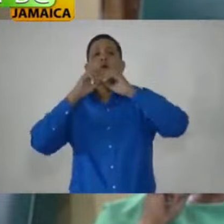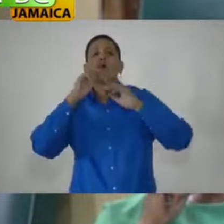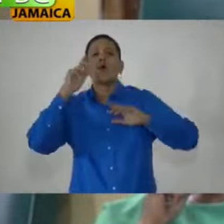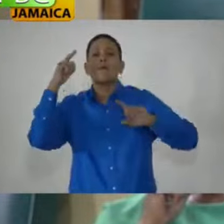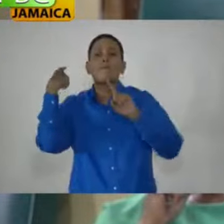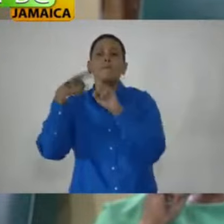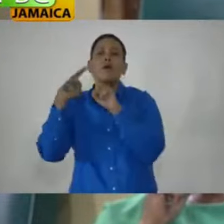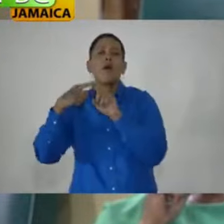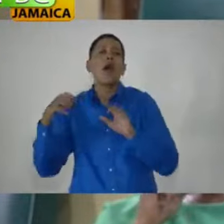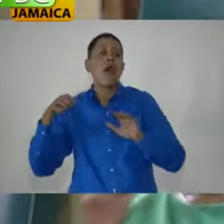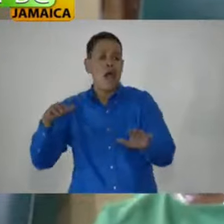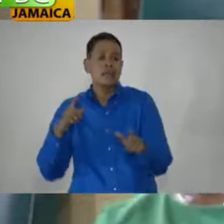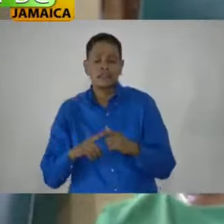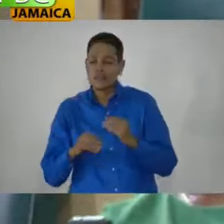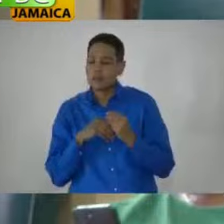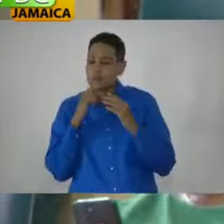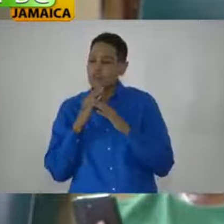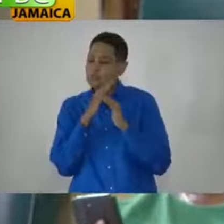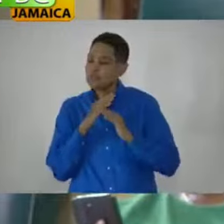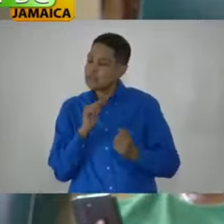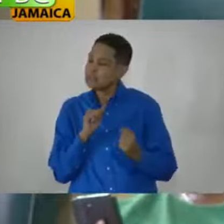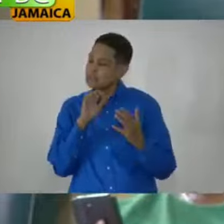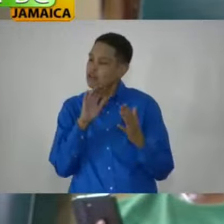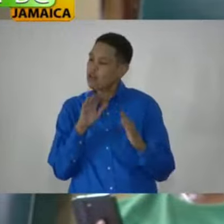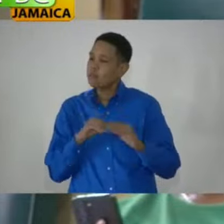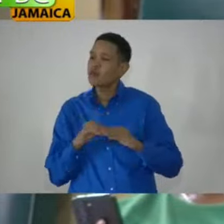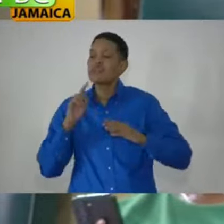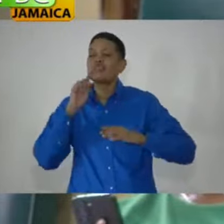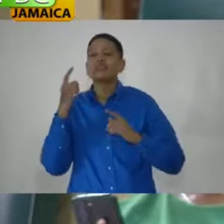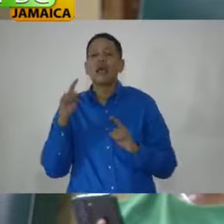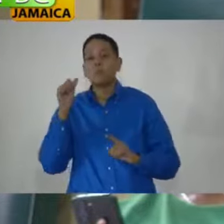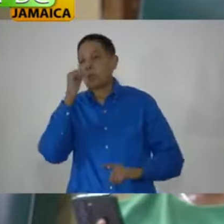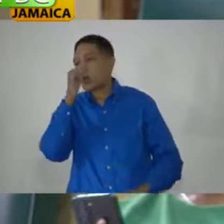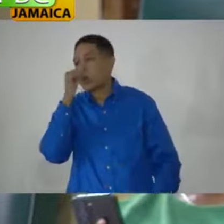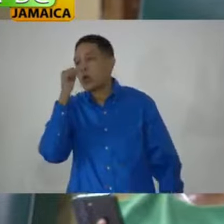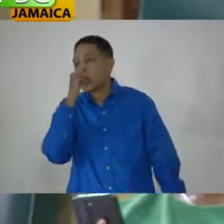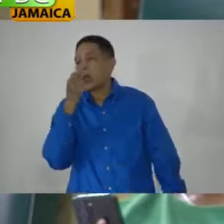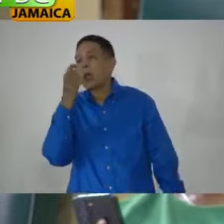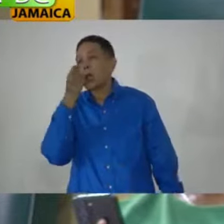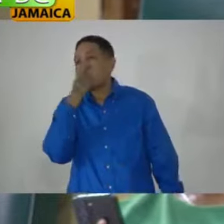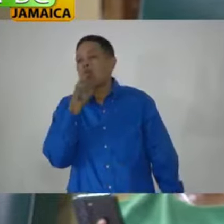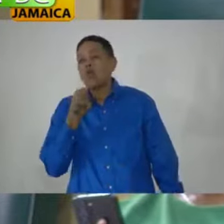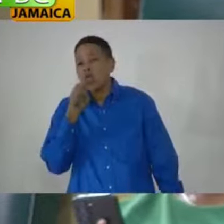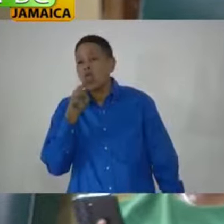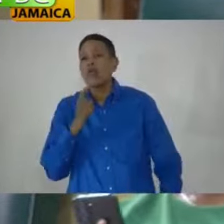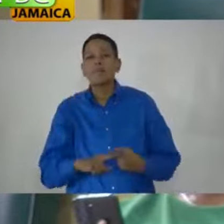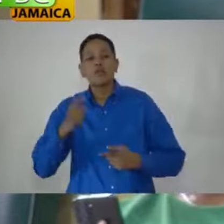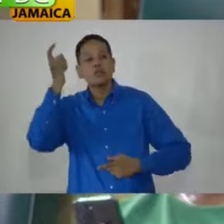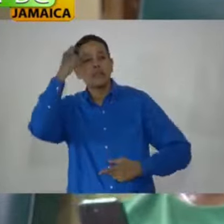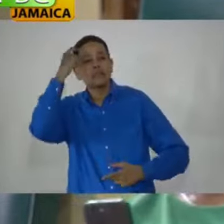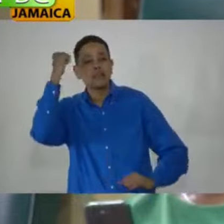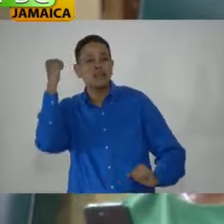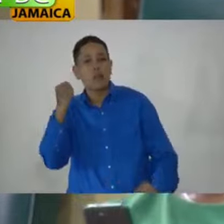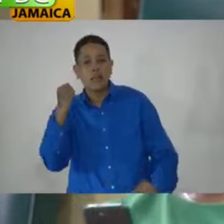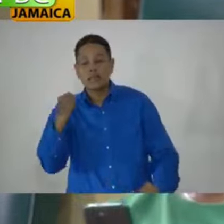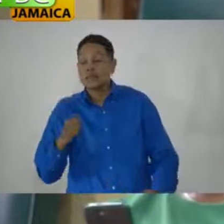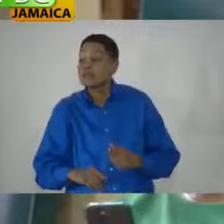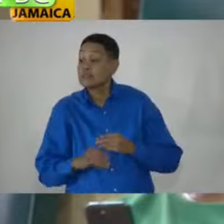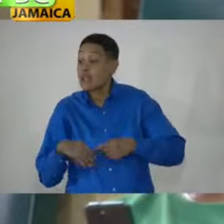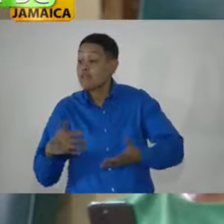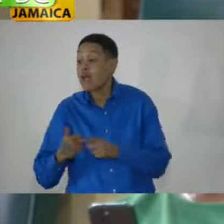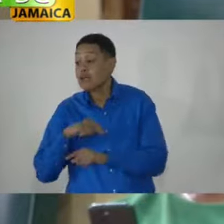proactive and preventative approach in substance abuse and mental wellness. Madam